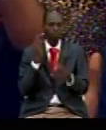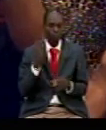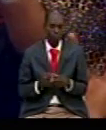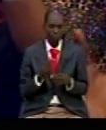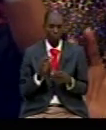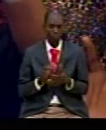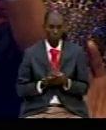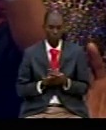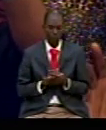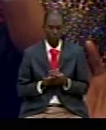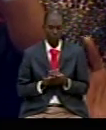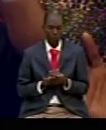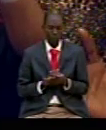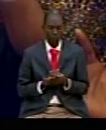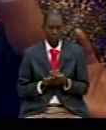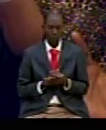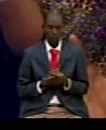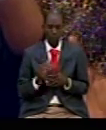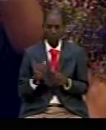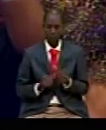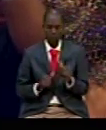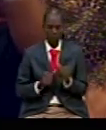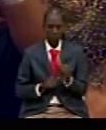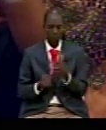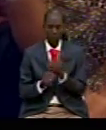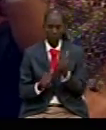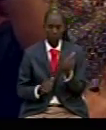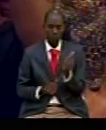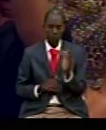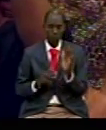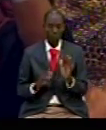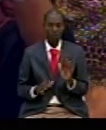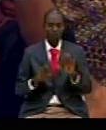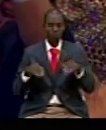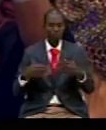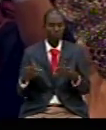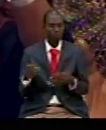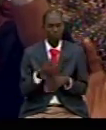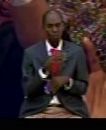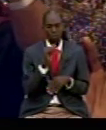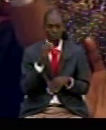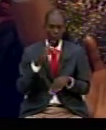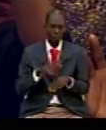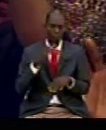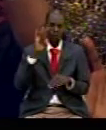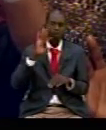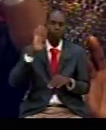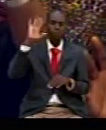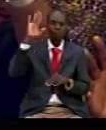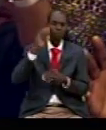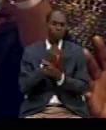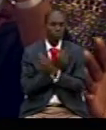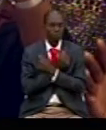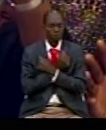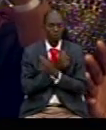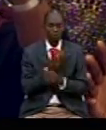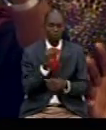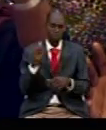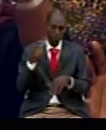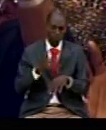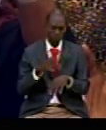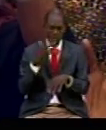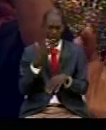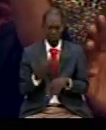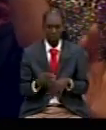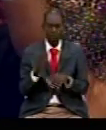name. Every backslider, give them a touch of your love, a touch